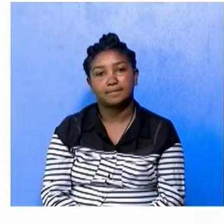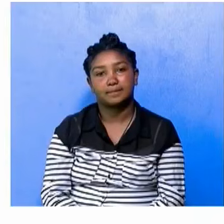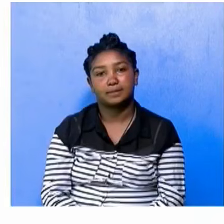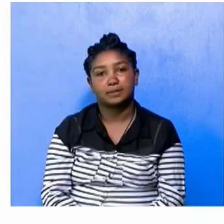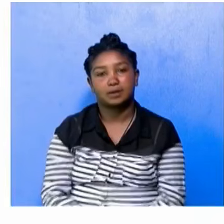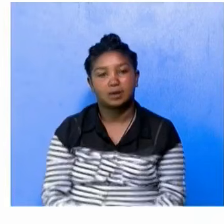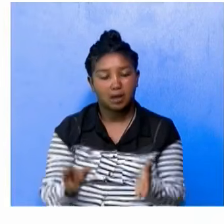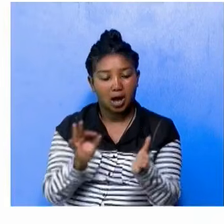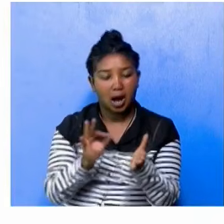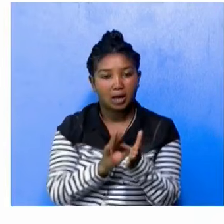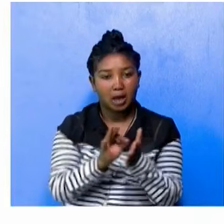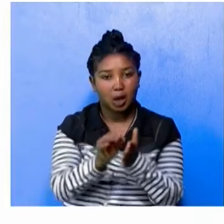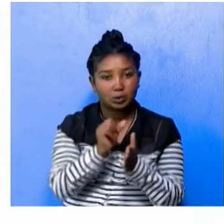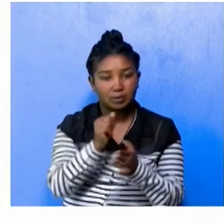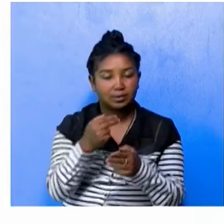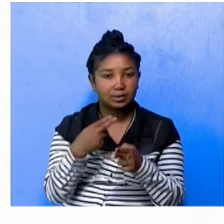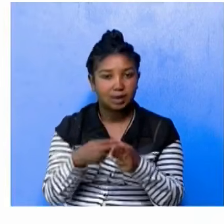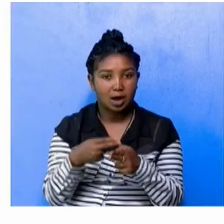Uncountable noun.